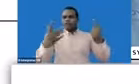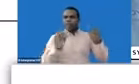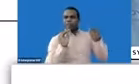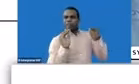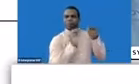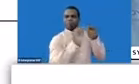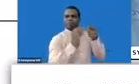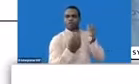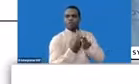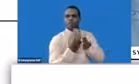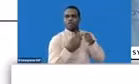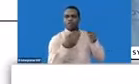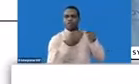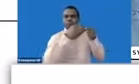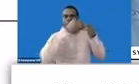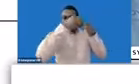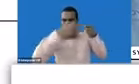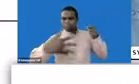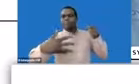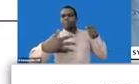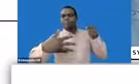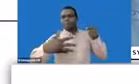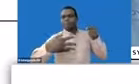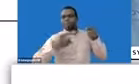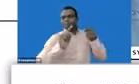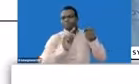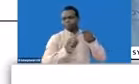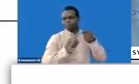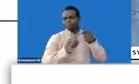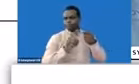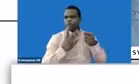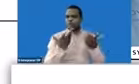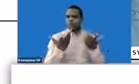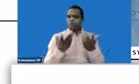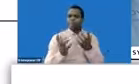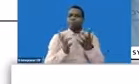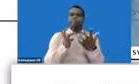examples, with disclaimer that